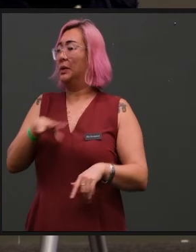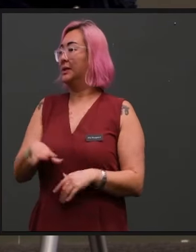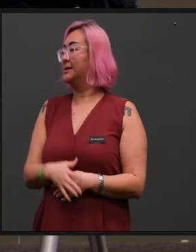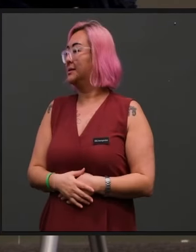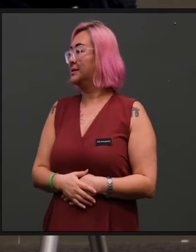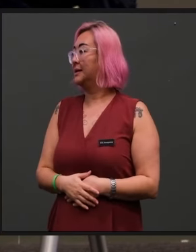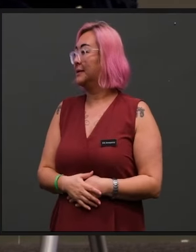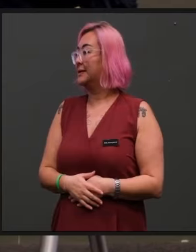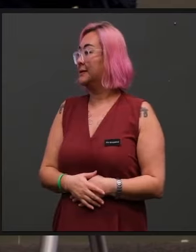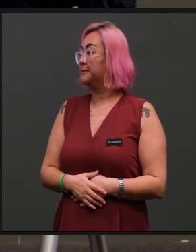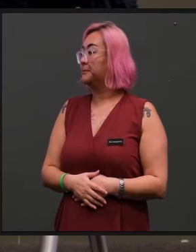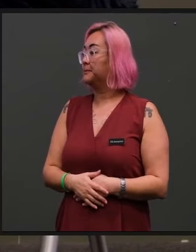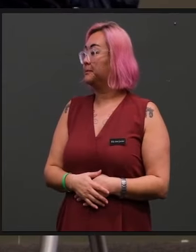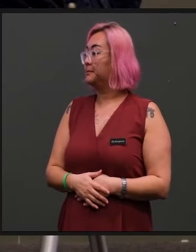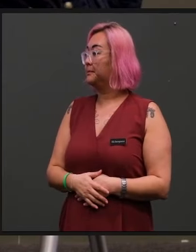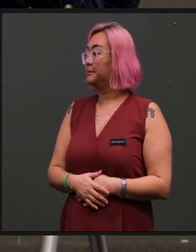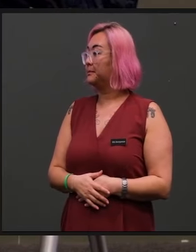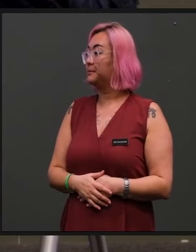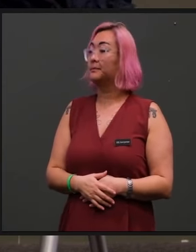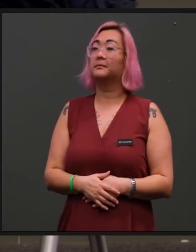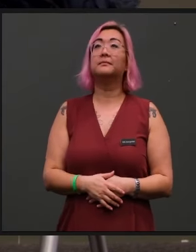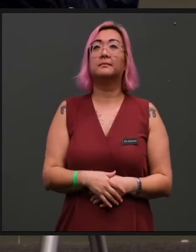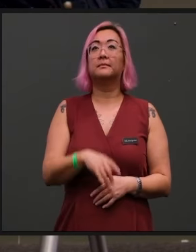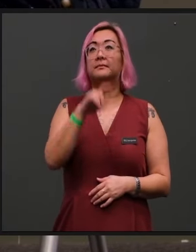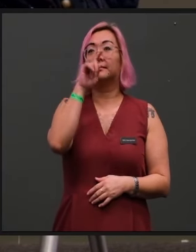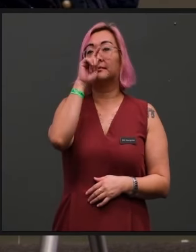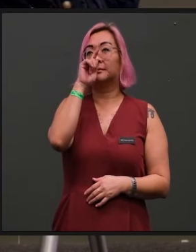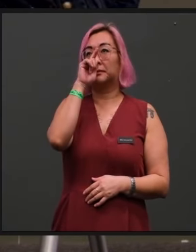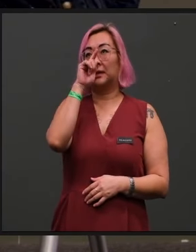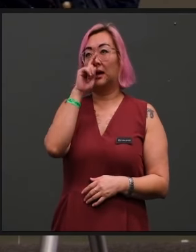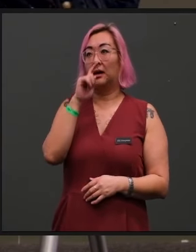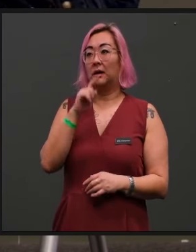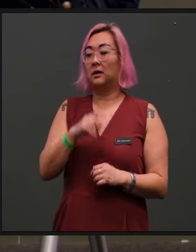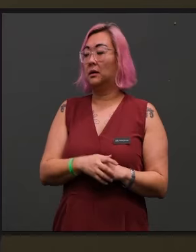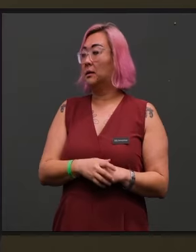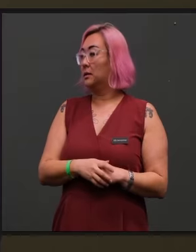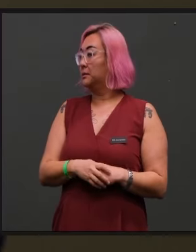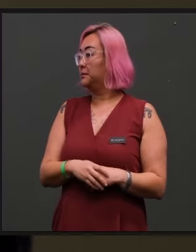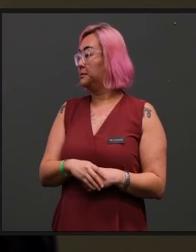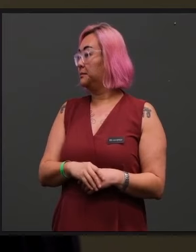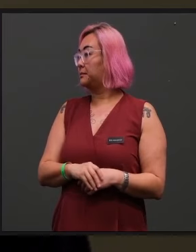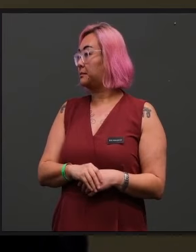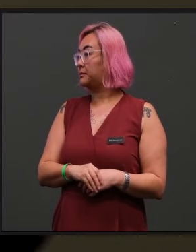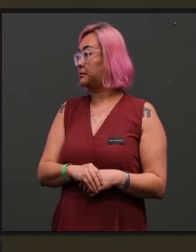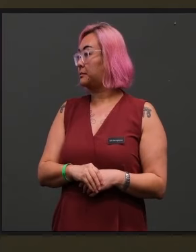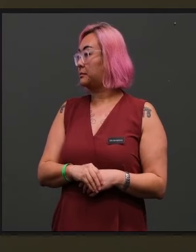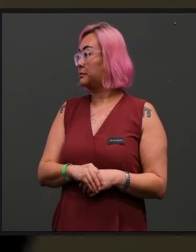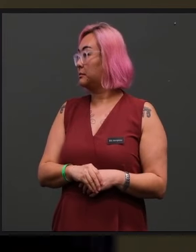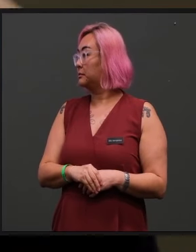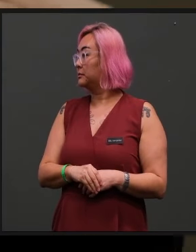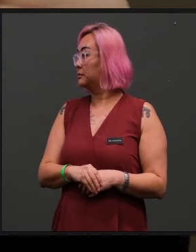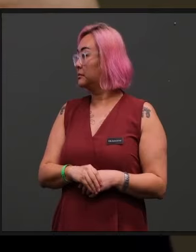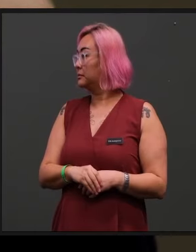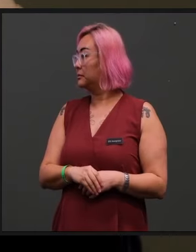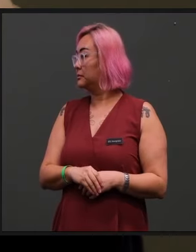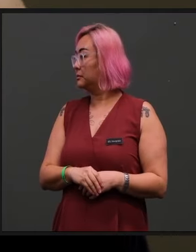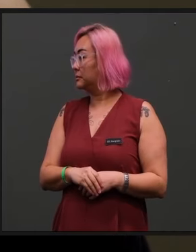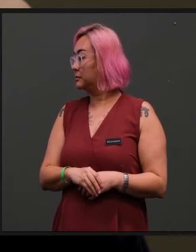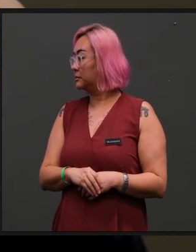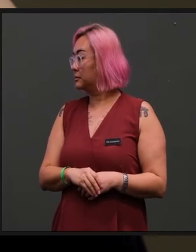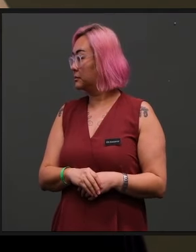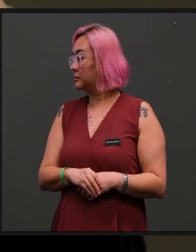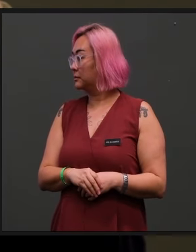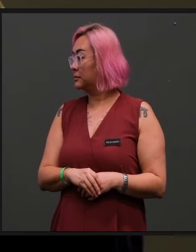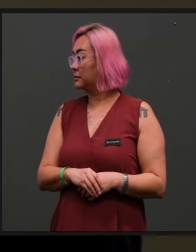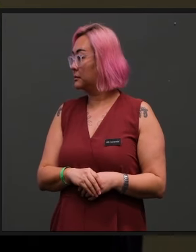No, that's because from a more personal standpoint, right? It's I think even constructing something at the scale